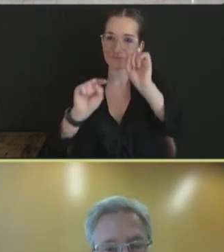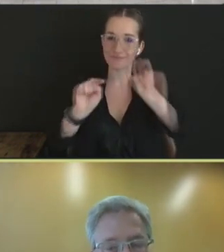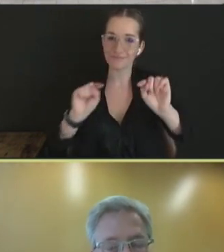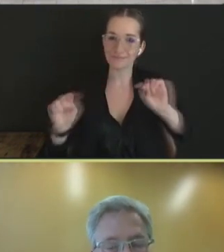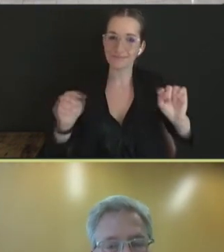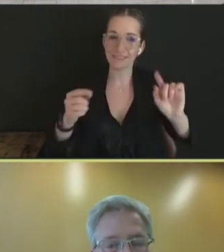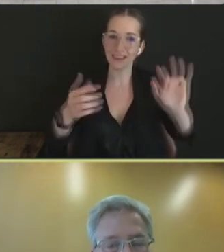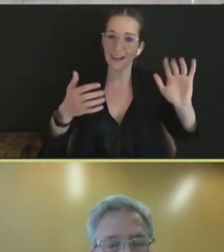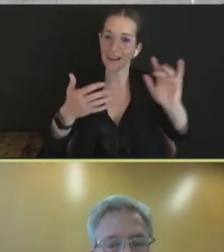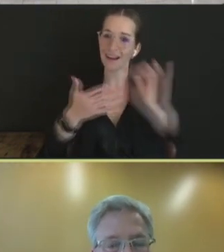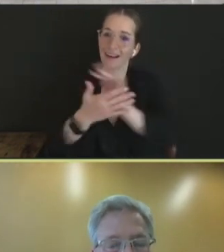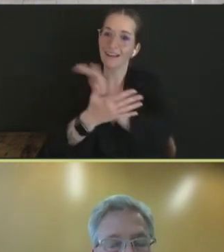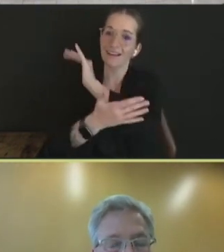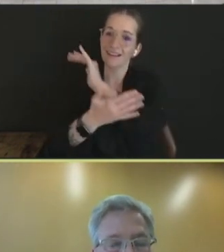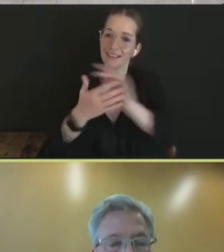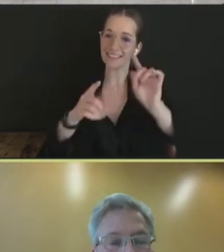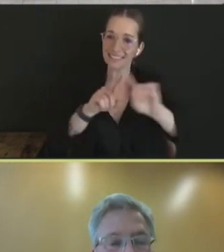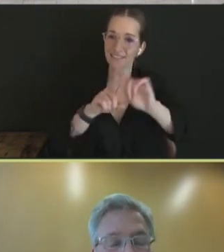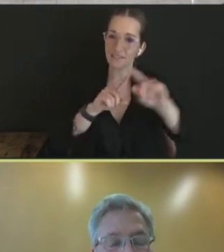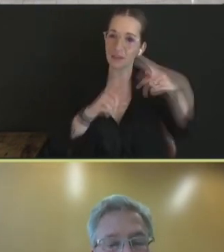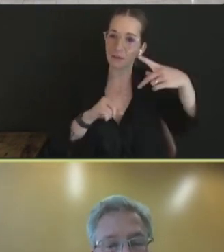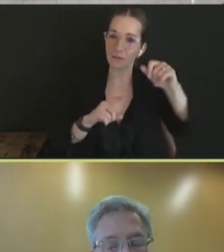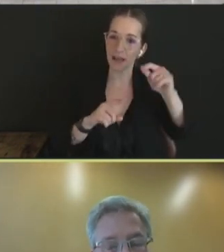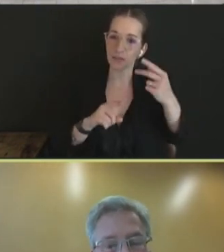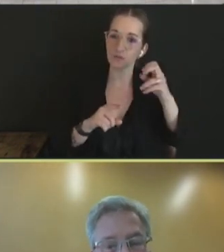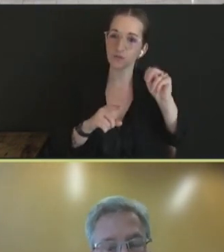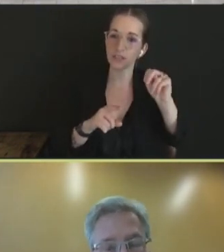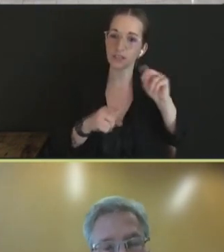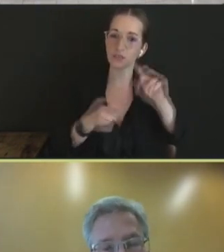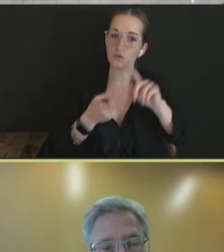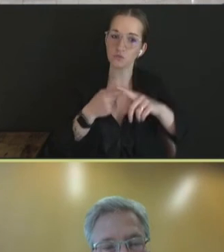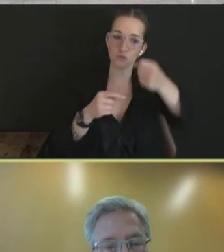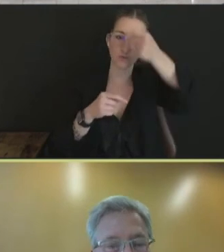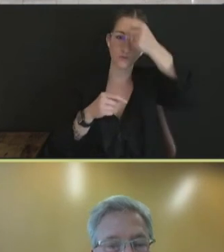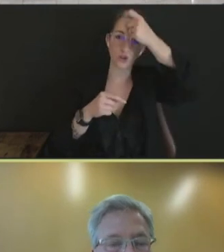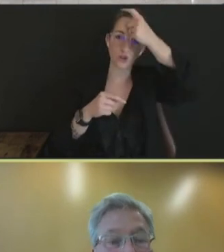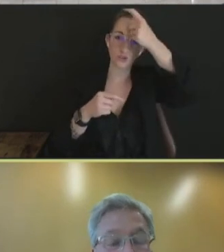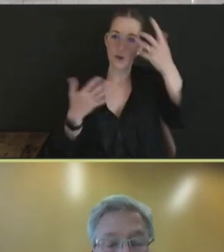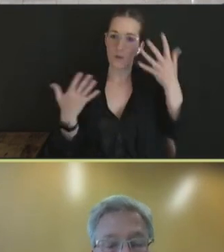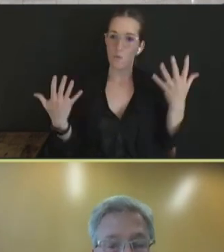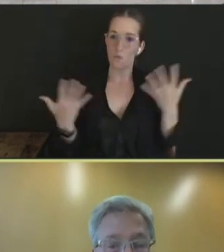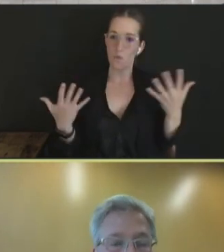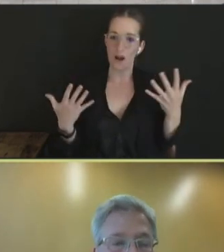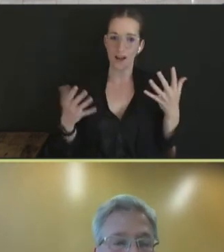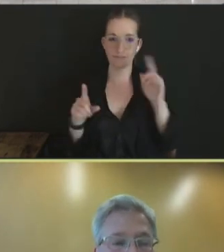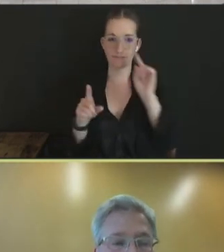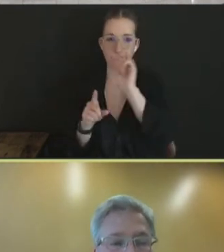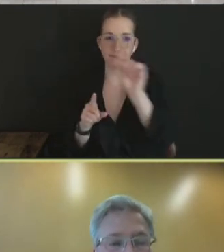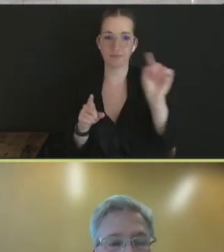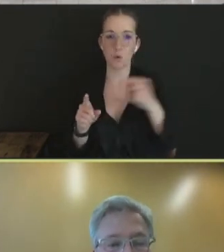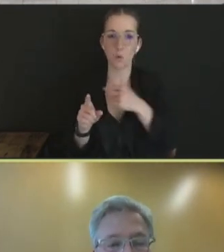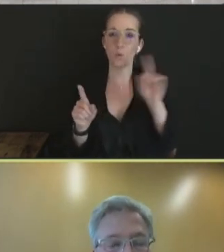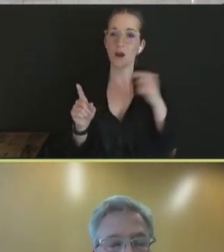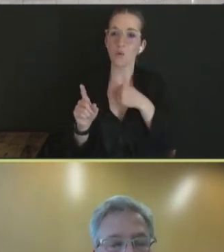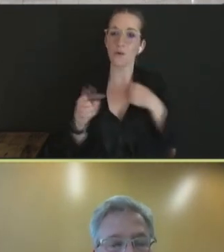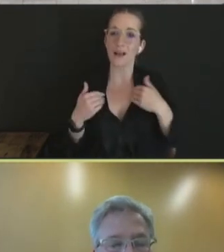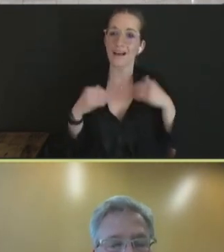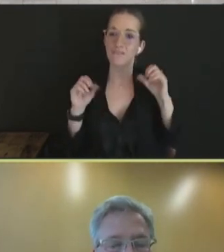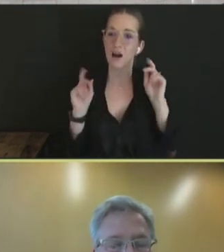across the pathogen space to understand what are the opportunities and how can you think about